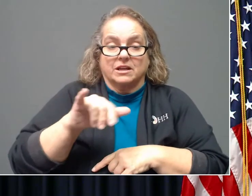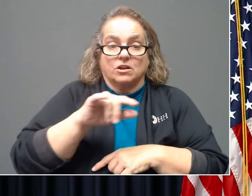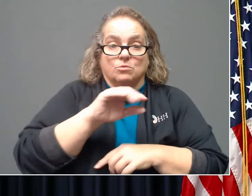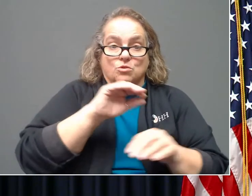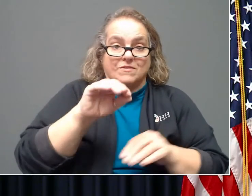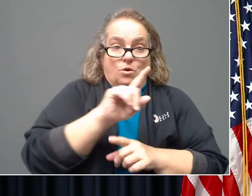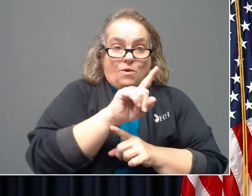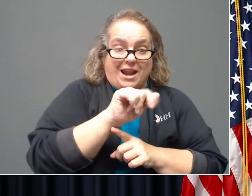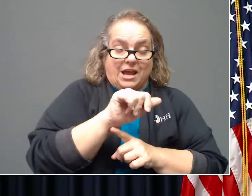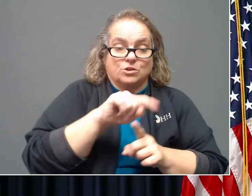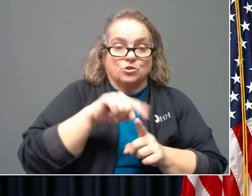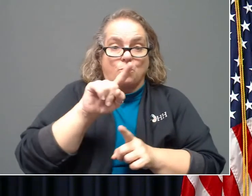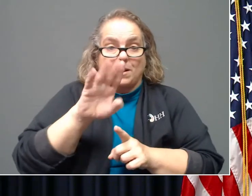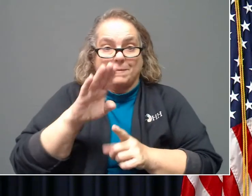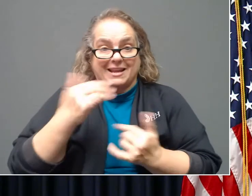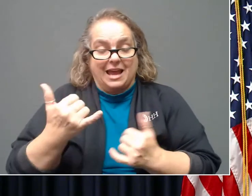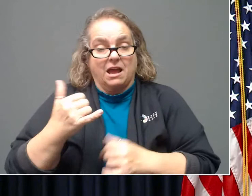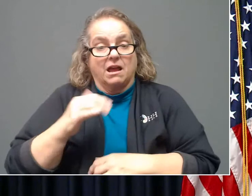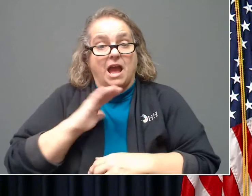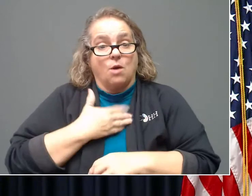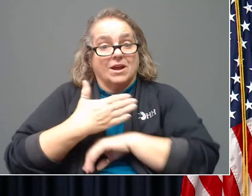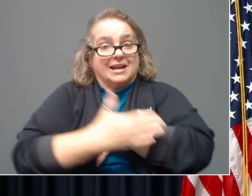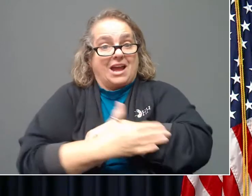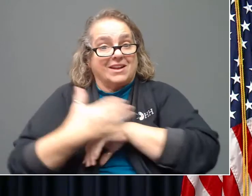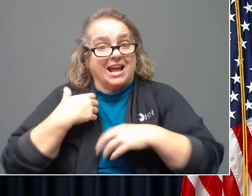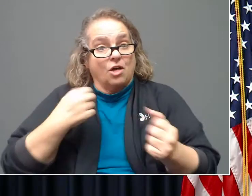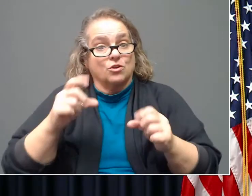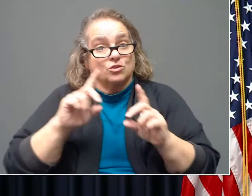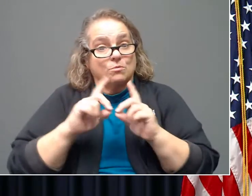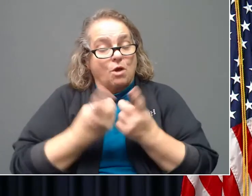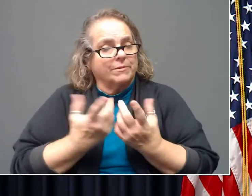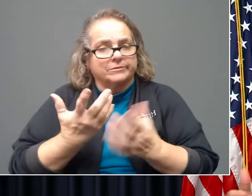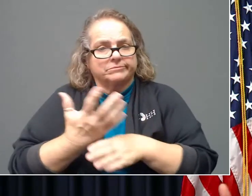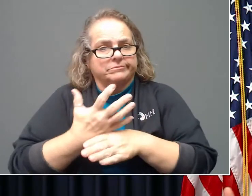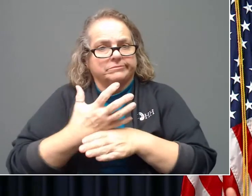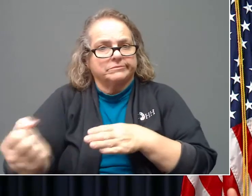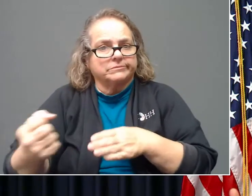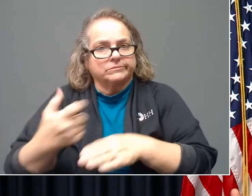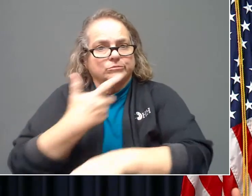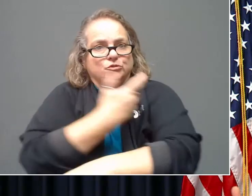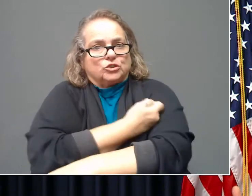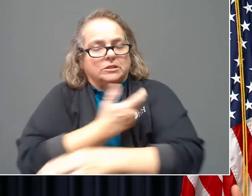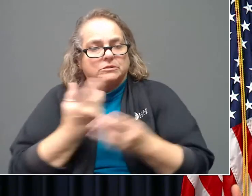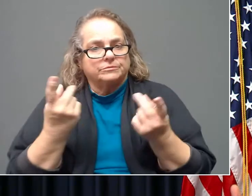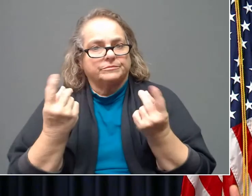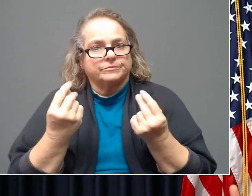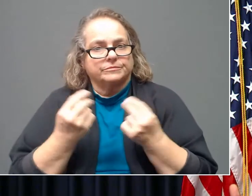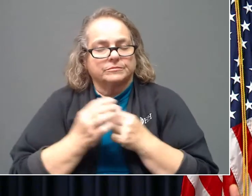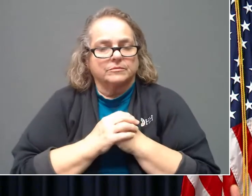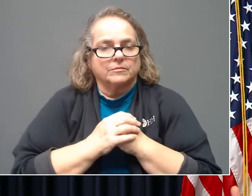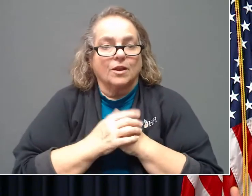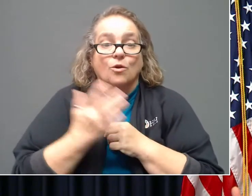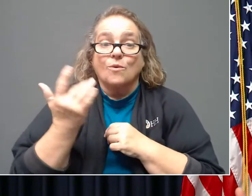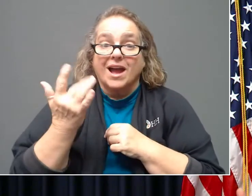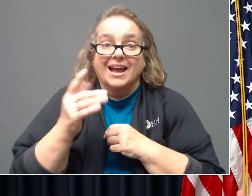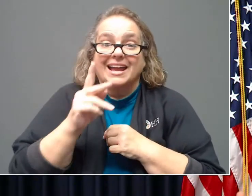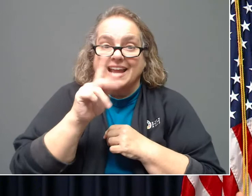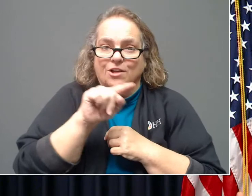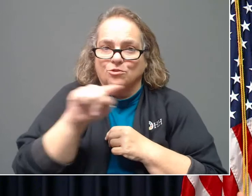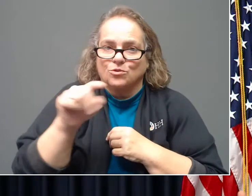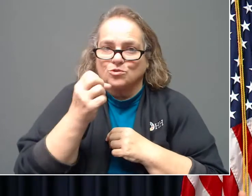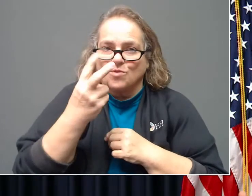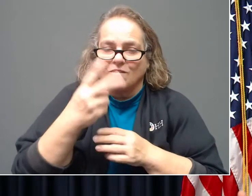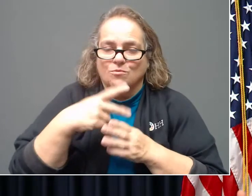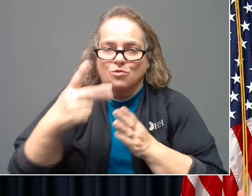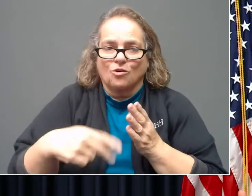department is out of doses. One reason for this is that the K through 12 program is going on right now, and